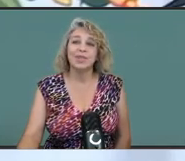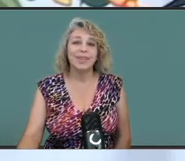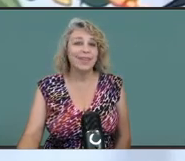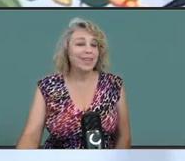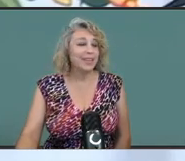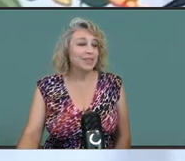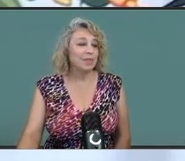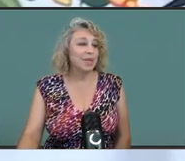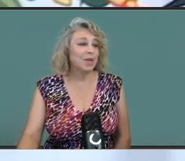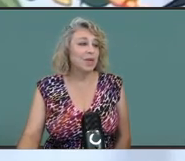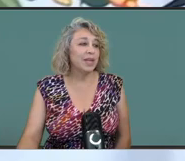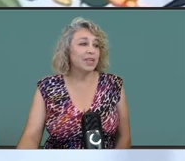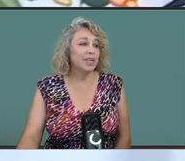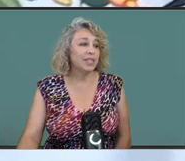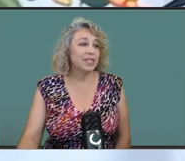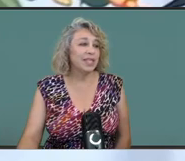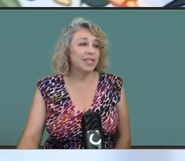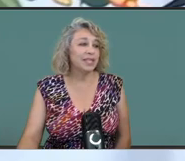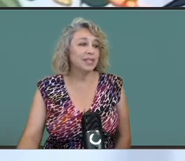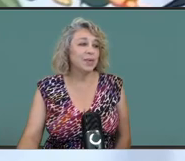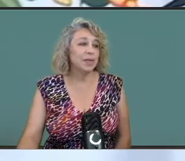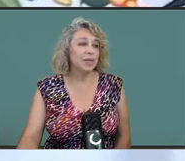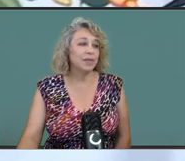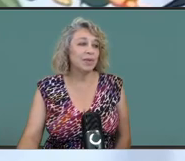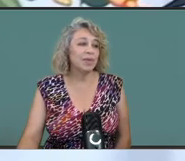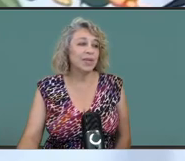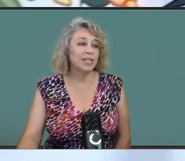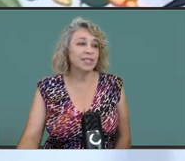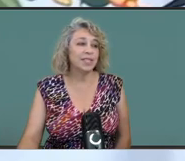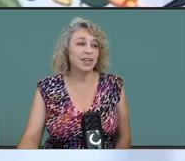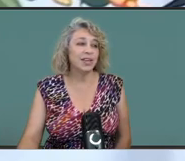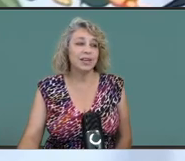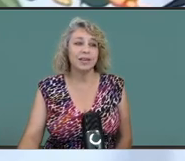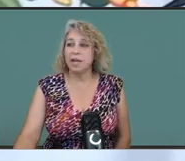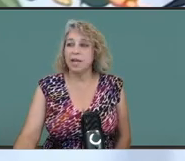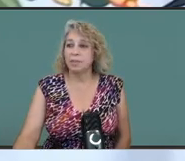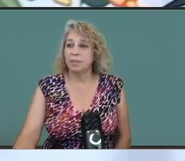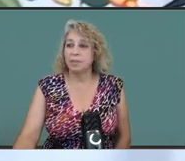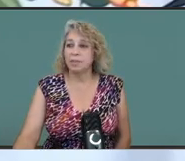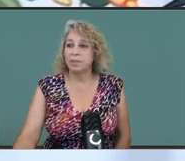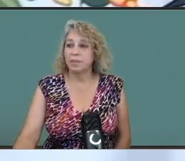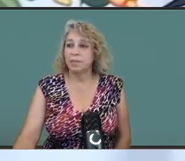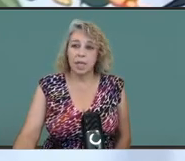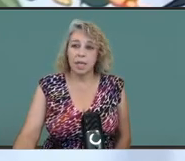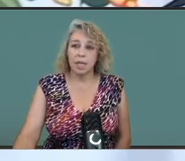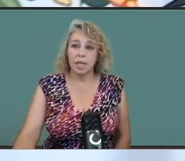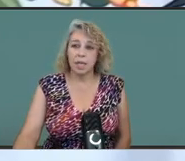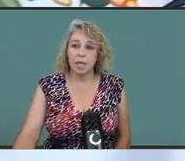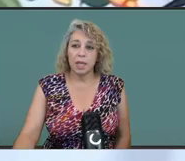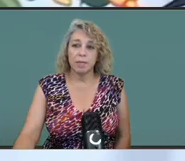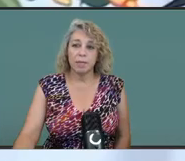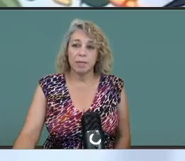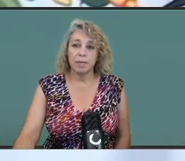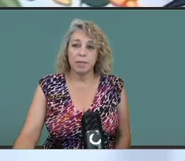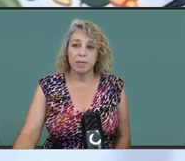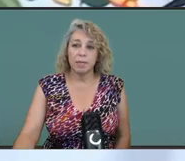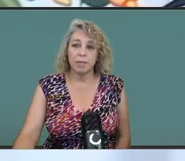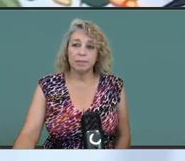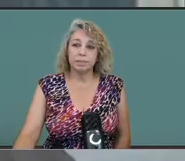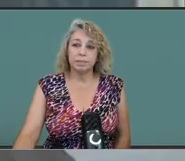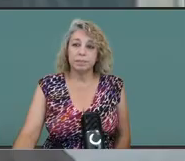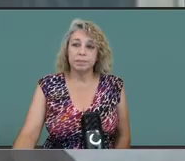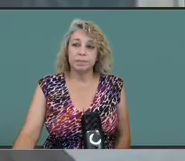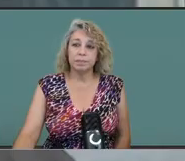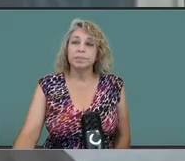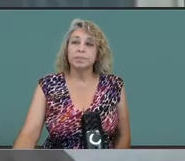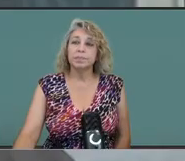personal. So I'm going to go ahead and translate this one. I'm going to start. Muchas gracias y muy buenos días a todos